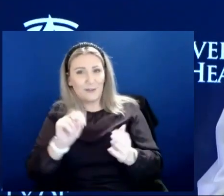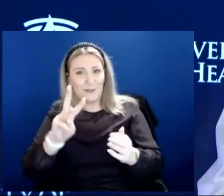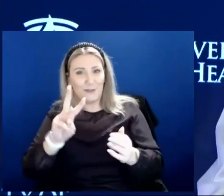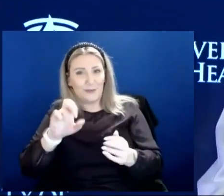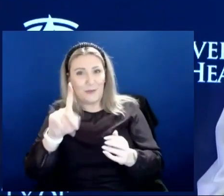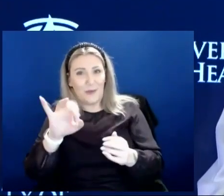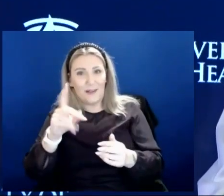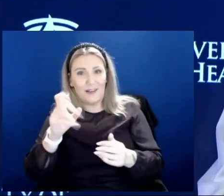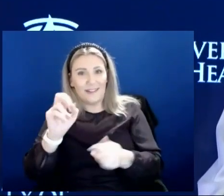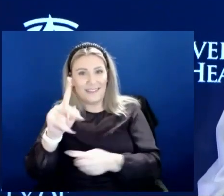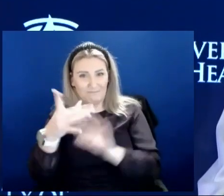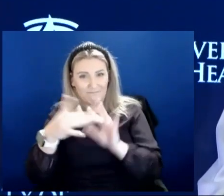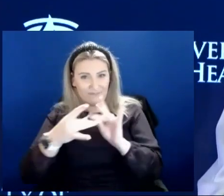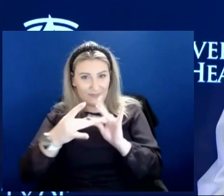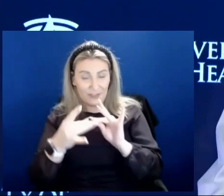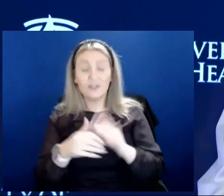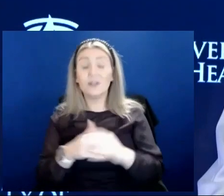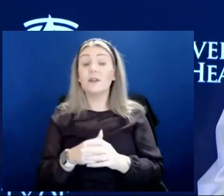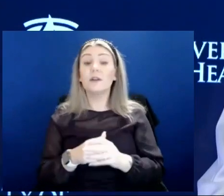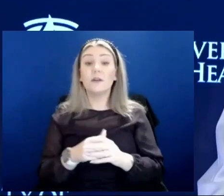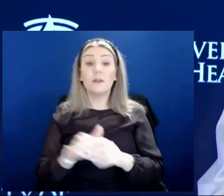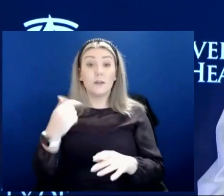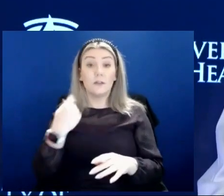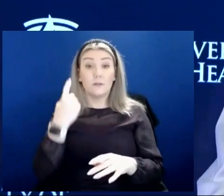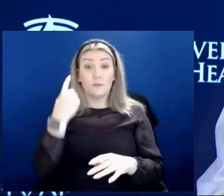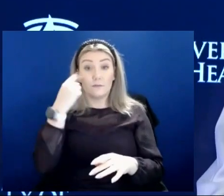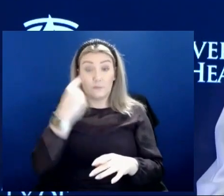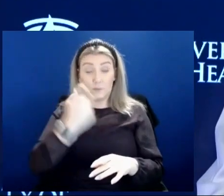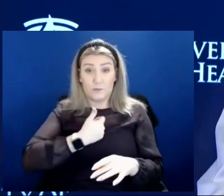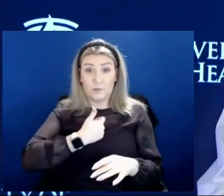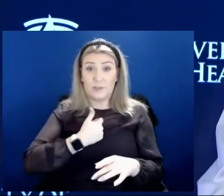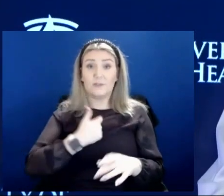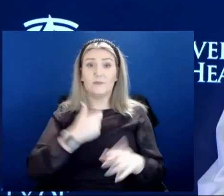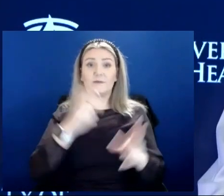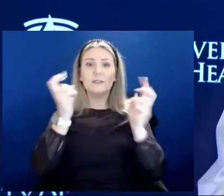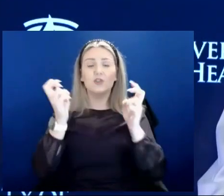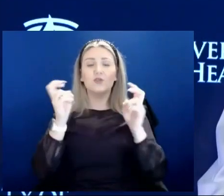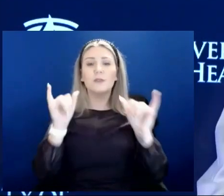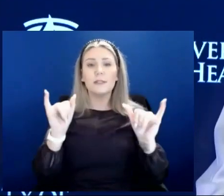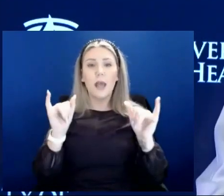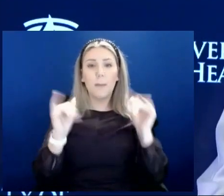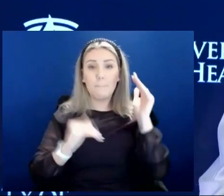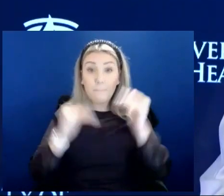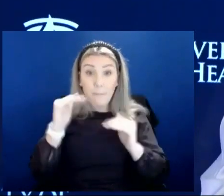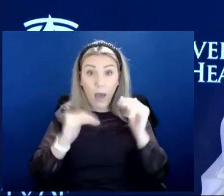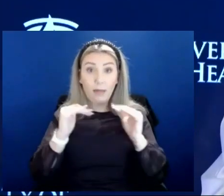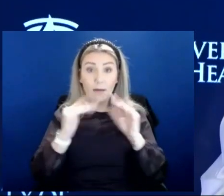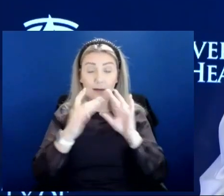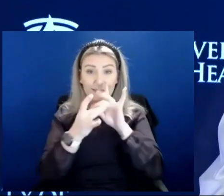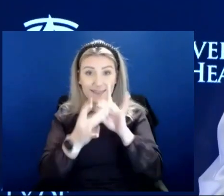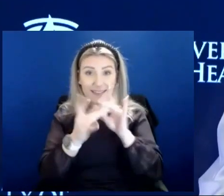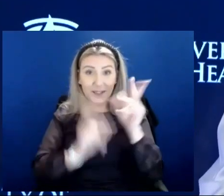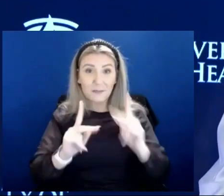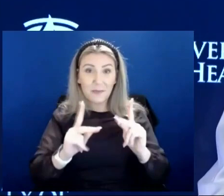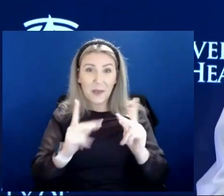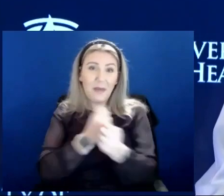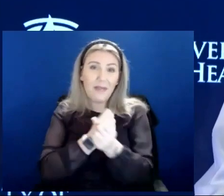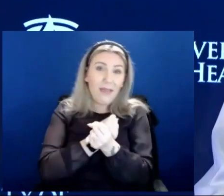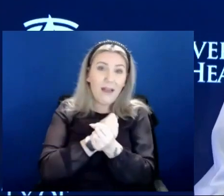And so for me, it's an issue of staying balanced, of staying connected with people that I love and who support